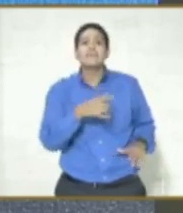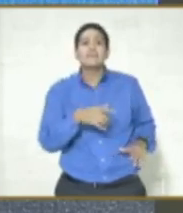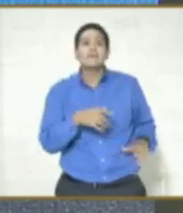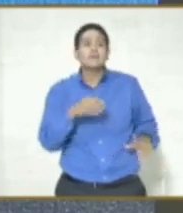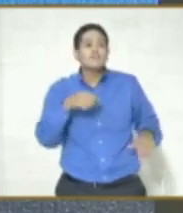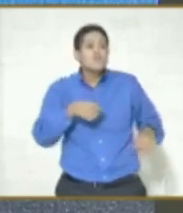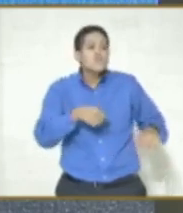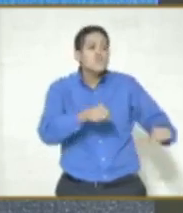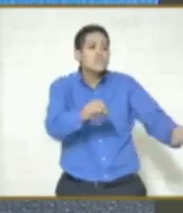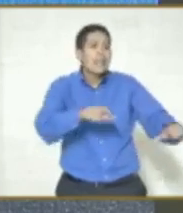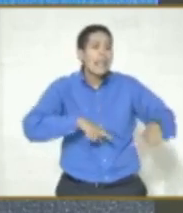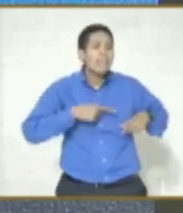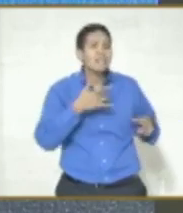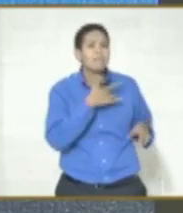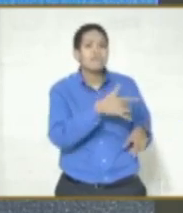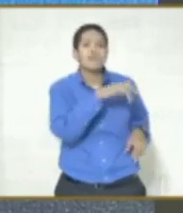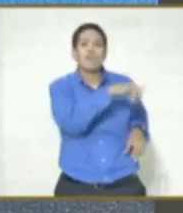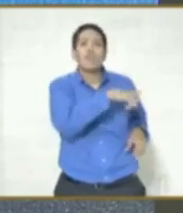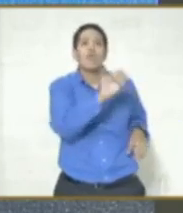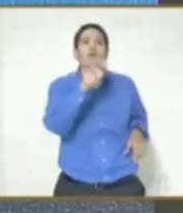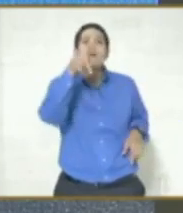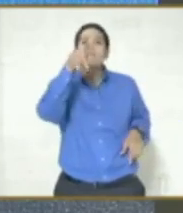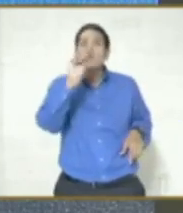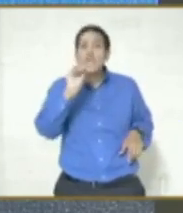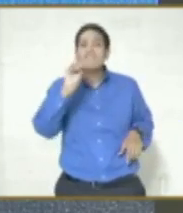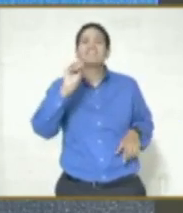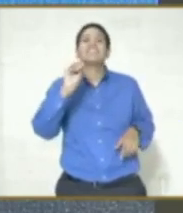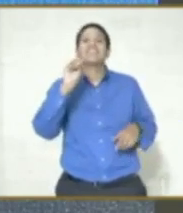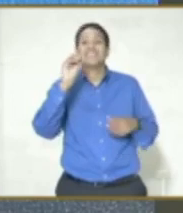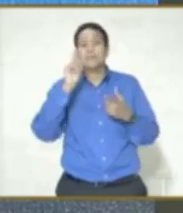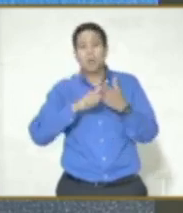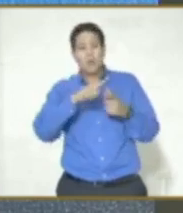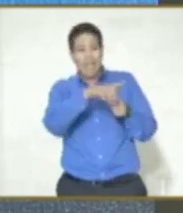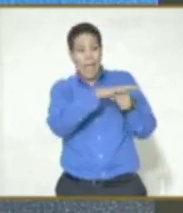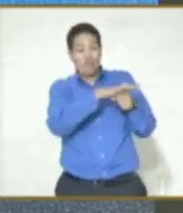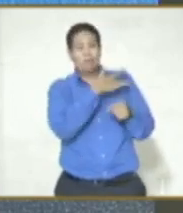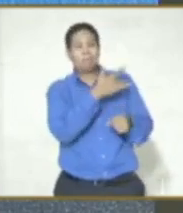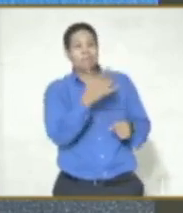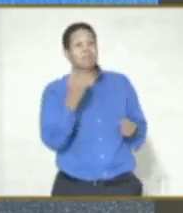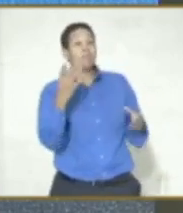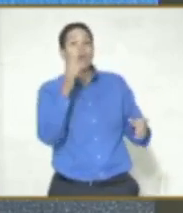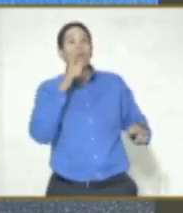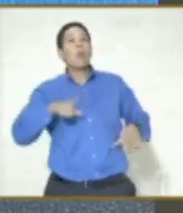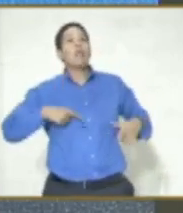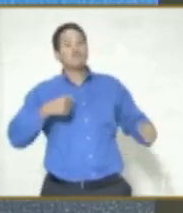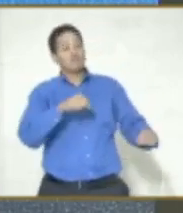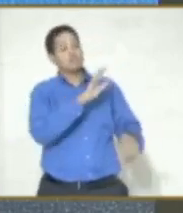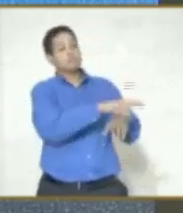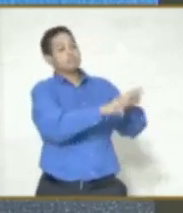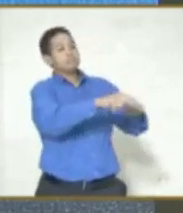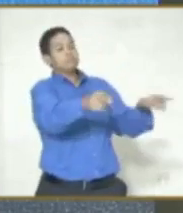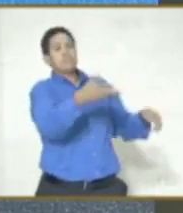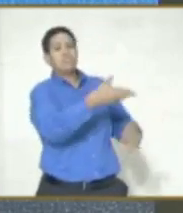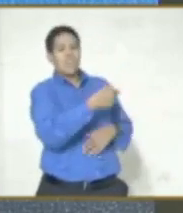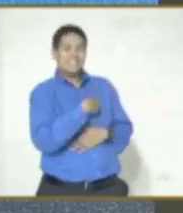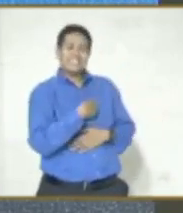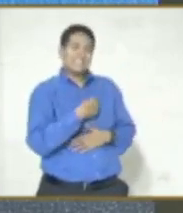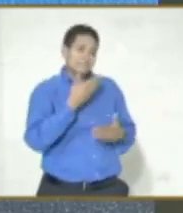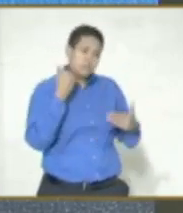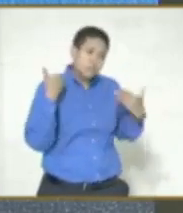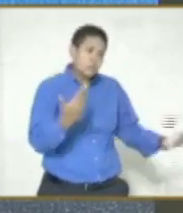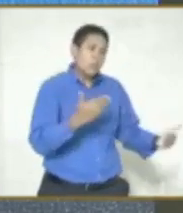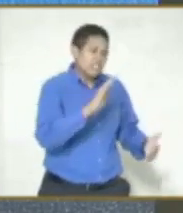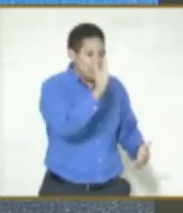congregate, which is the post office and that area in Port Maria. So we did serious sanitization in that area